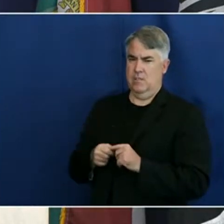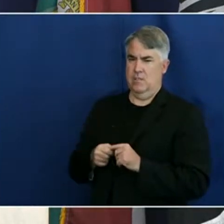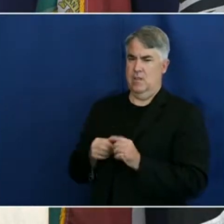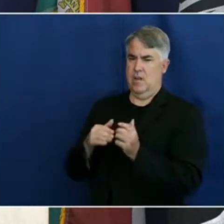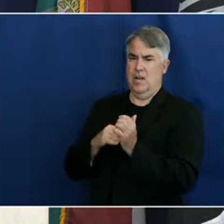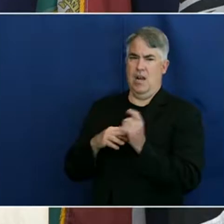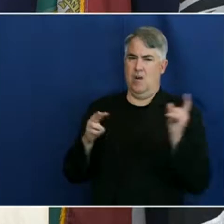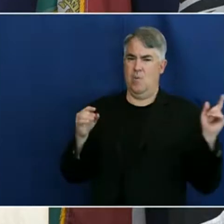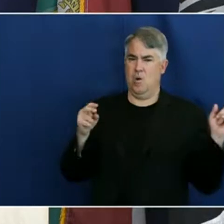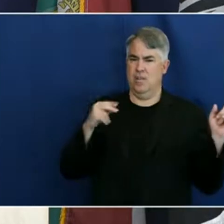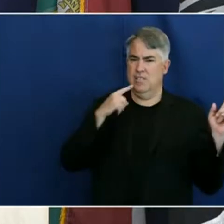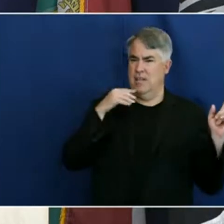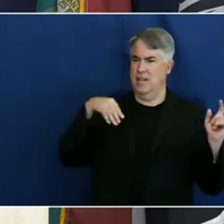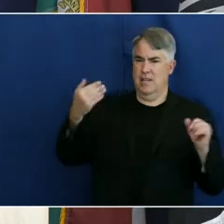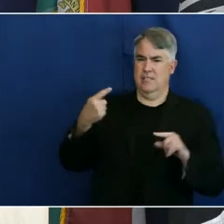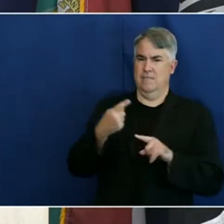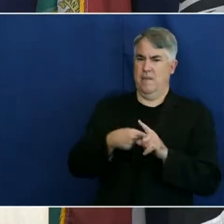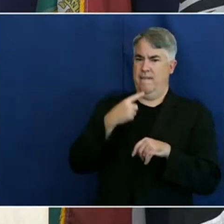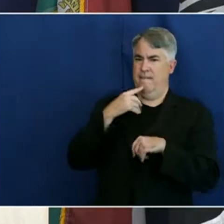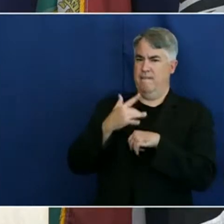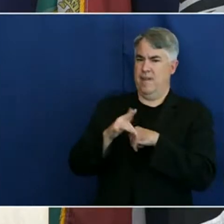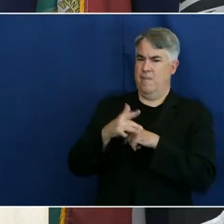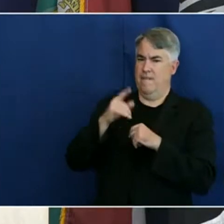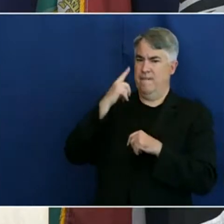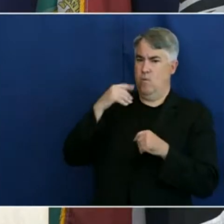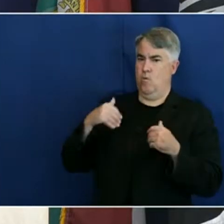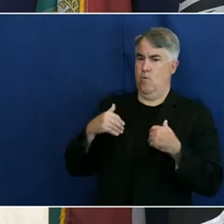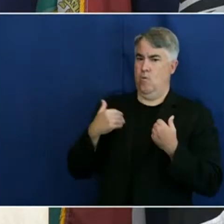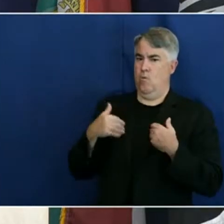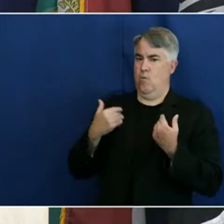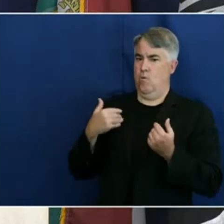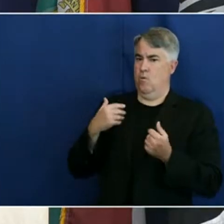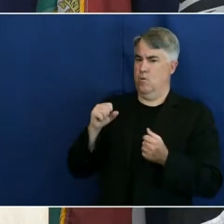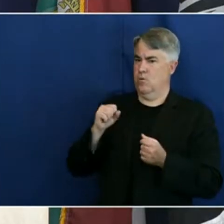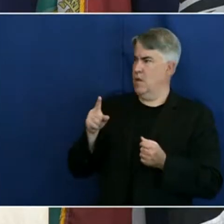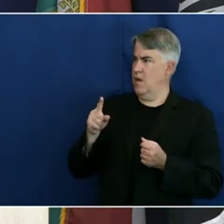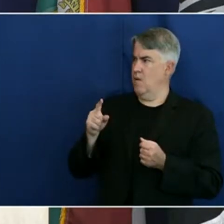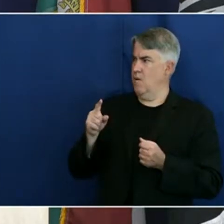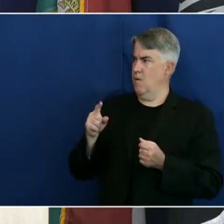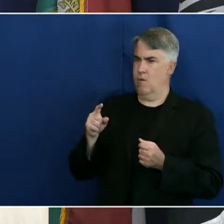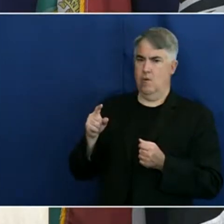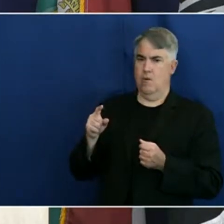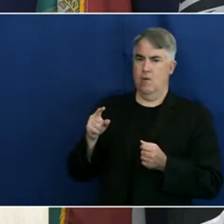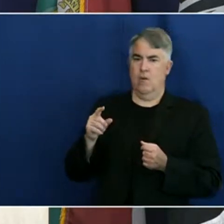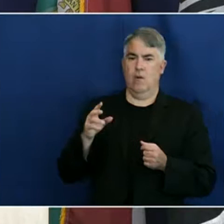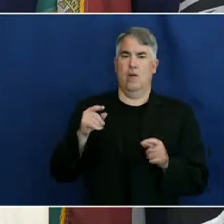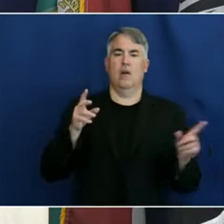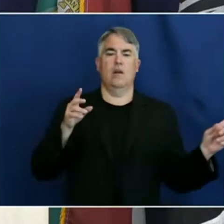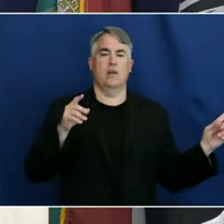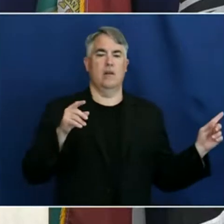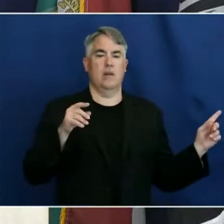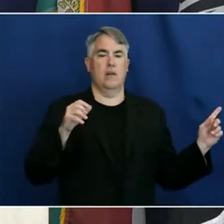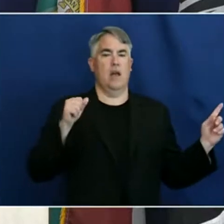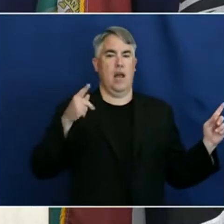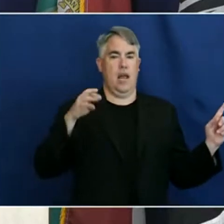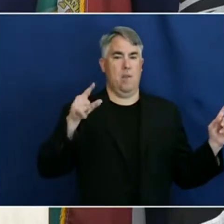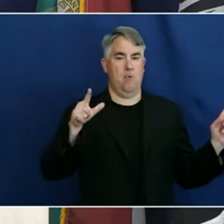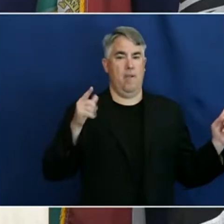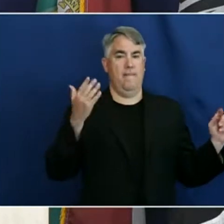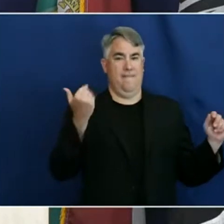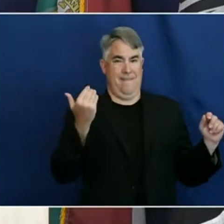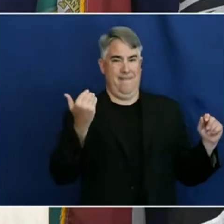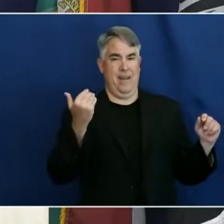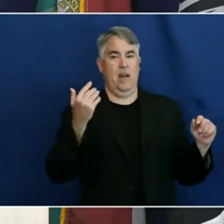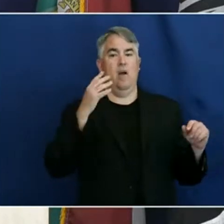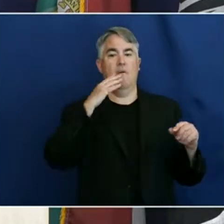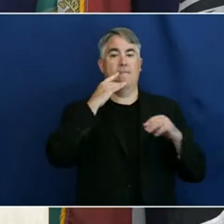next month vaccinations will be available for minors in San Diego? No, I think what Dr. Wooten said is on April 15th, they'll be available